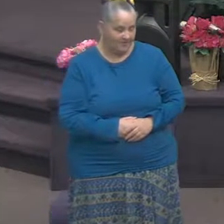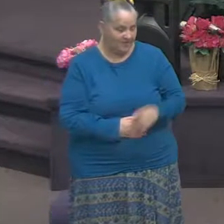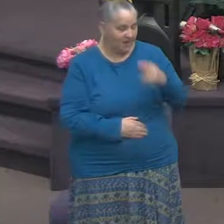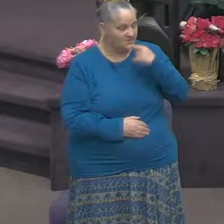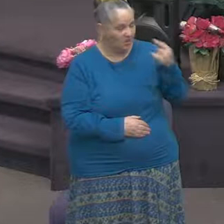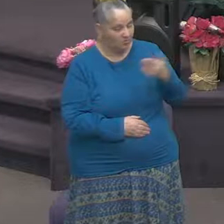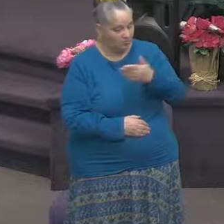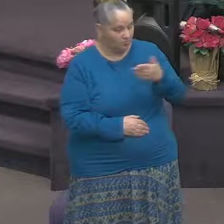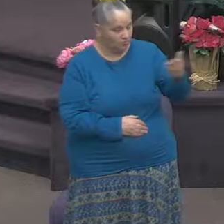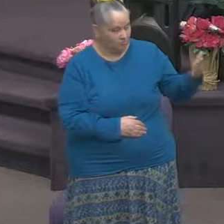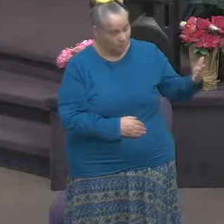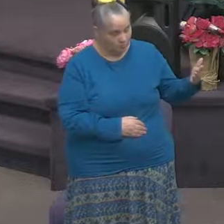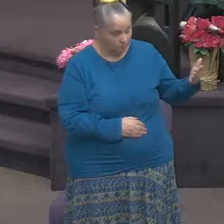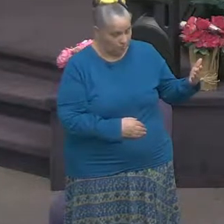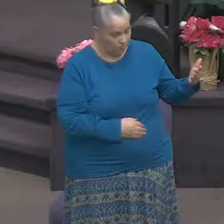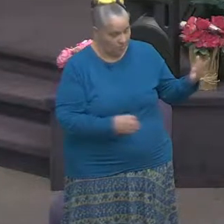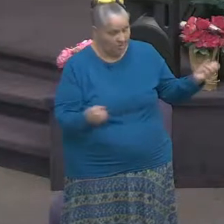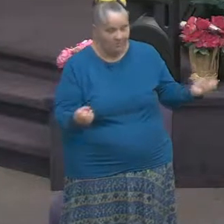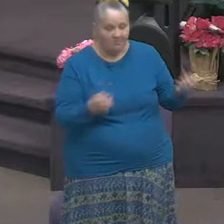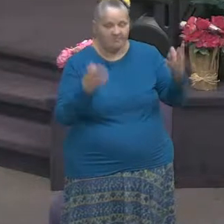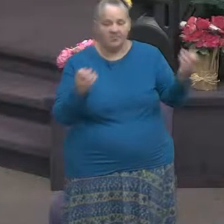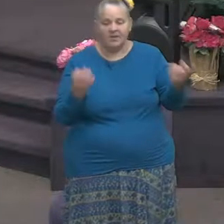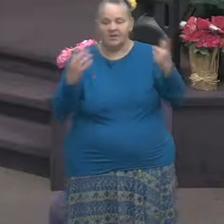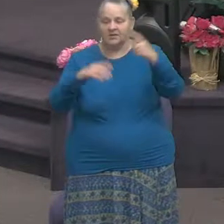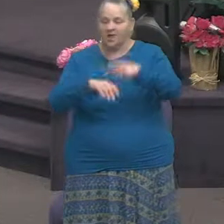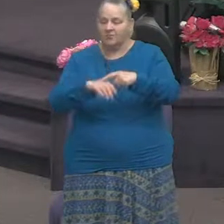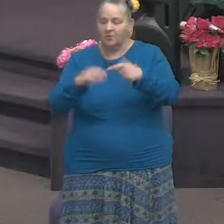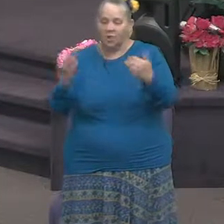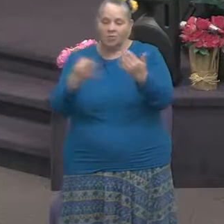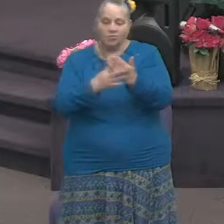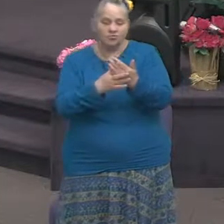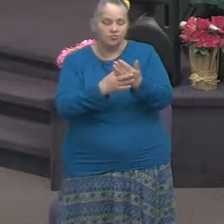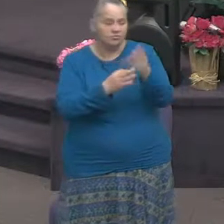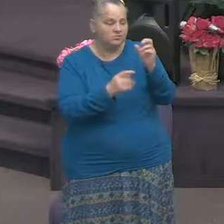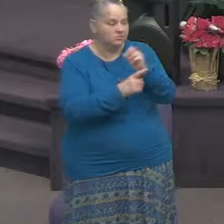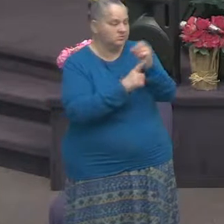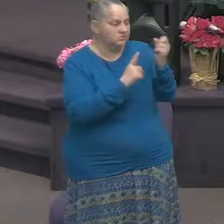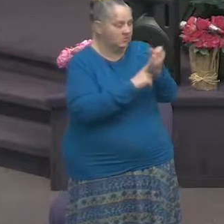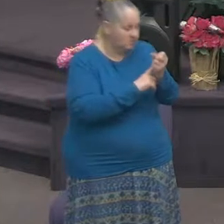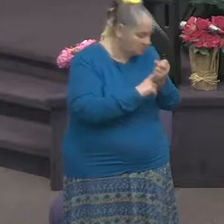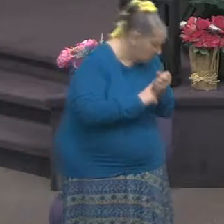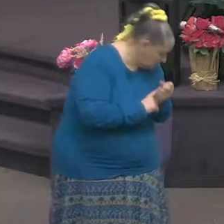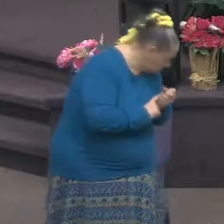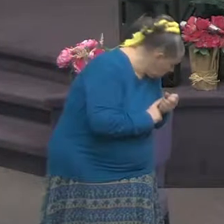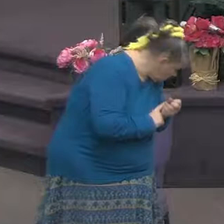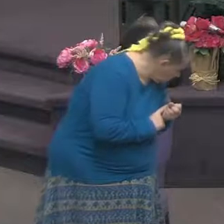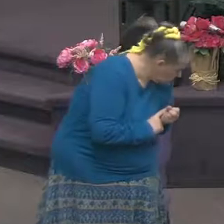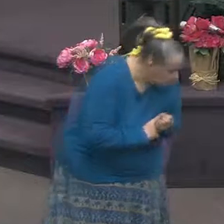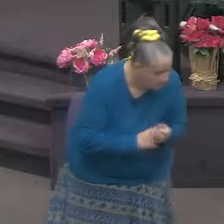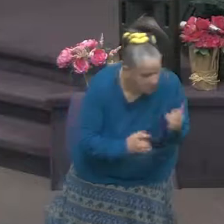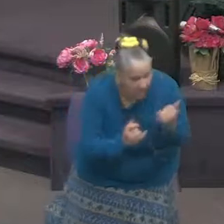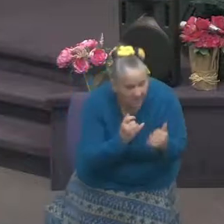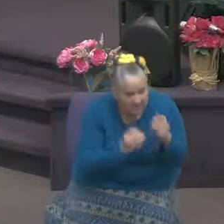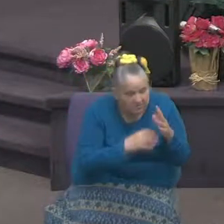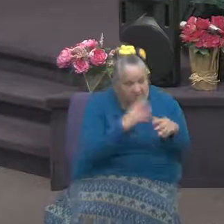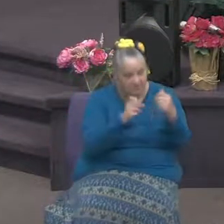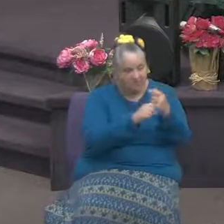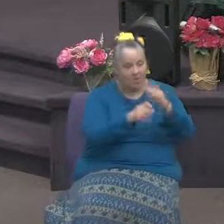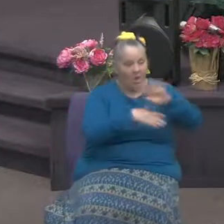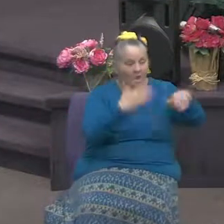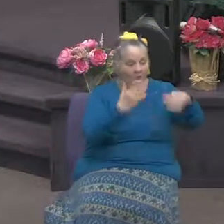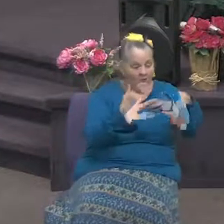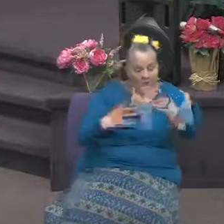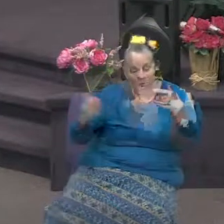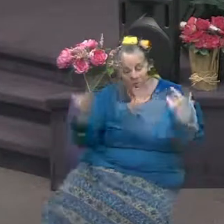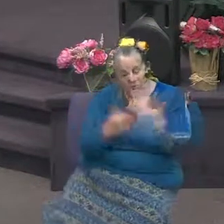I tell you, many times we go through situations. And throughout this whole last year, all of us have went